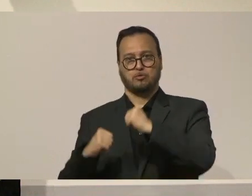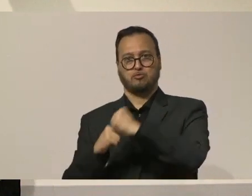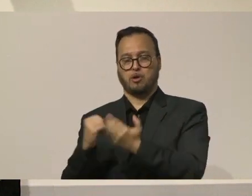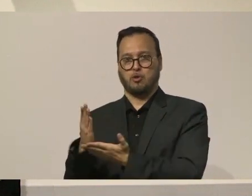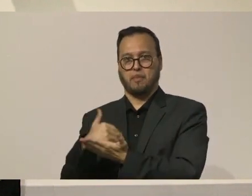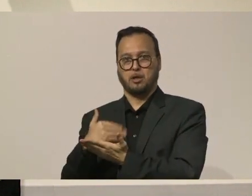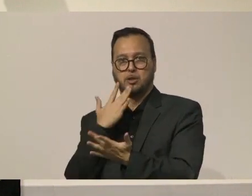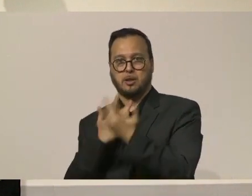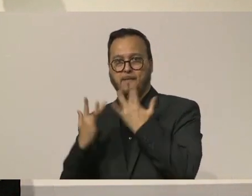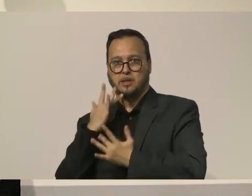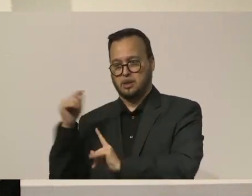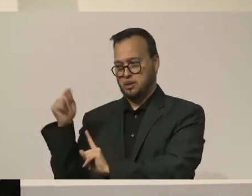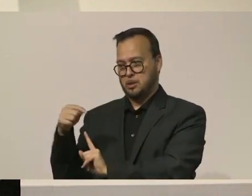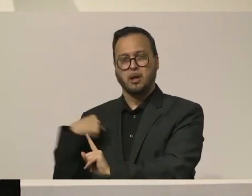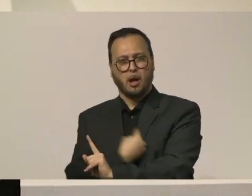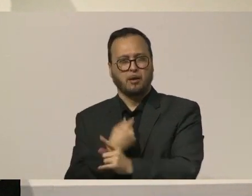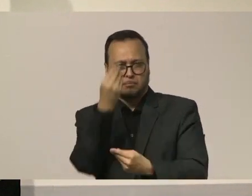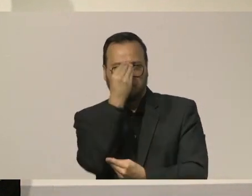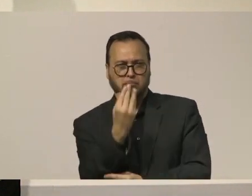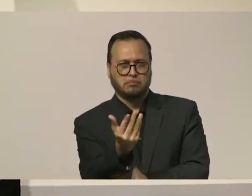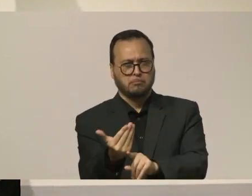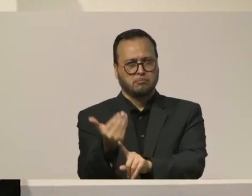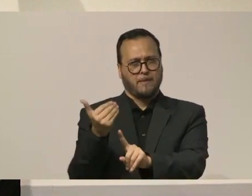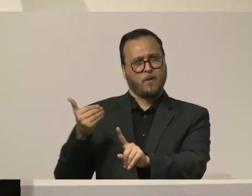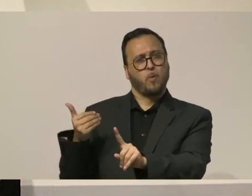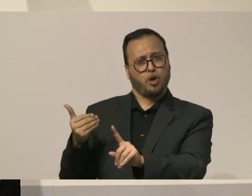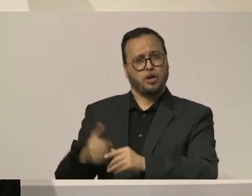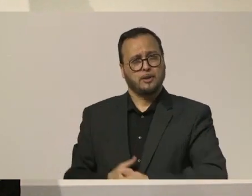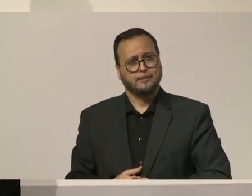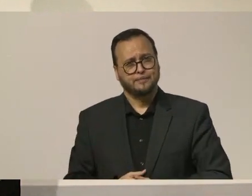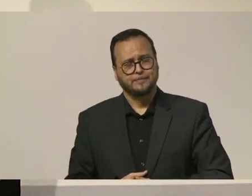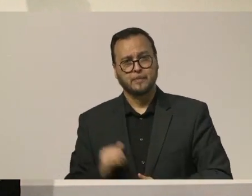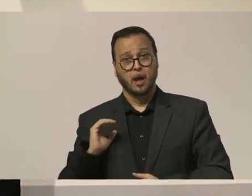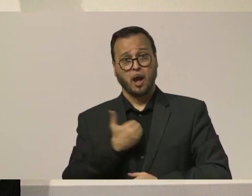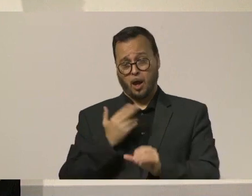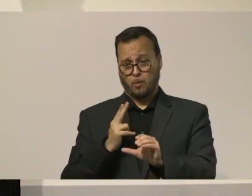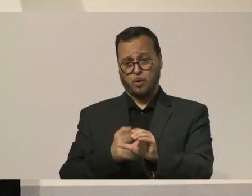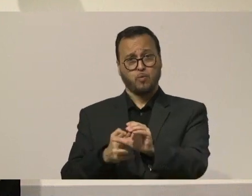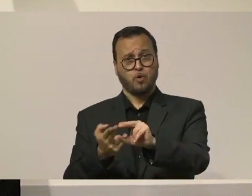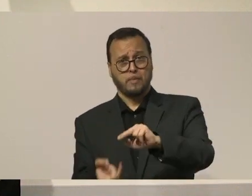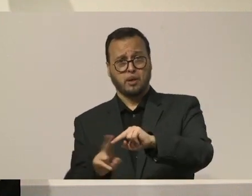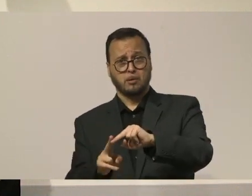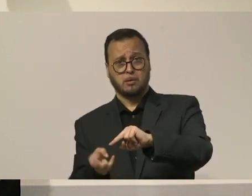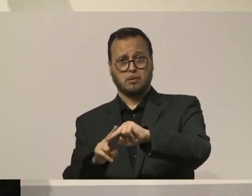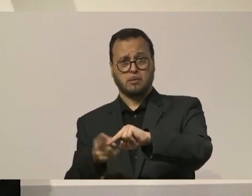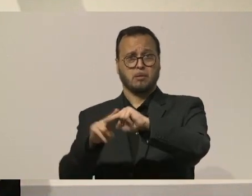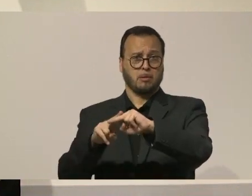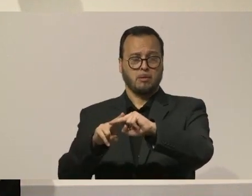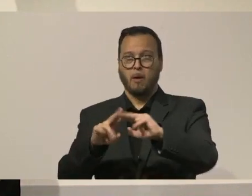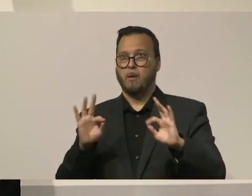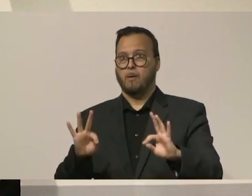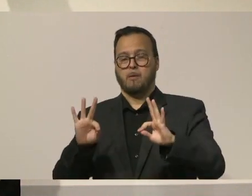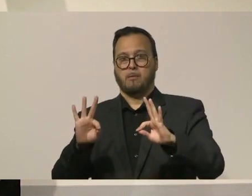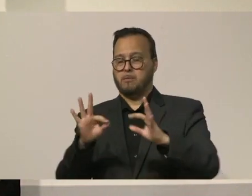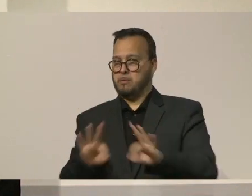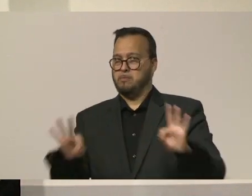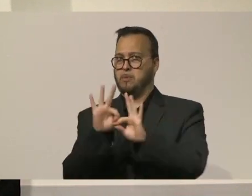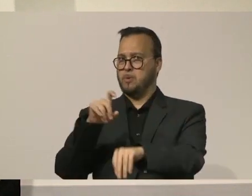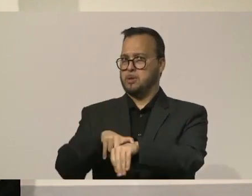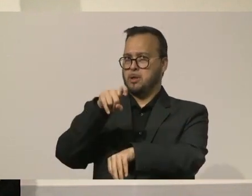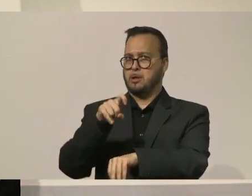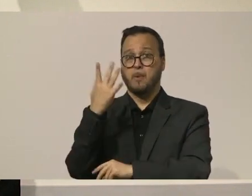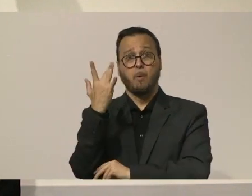deficit that I've spoken to you about in the past. Our enrollment growth arrives at a critical time because the